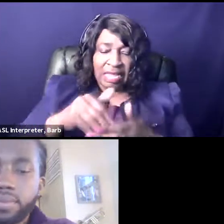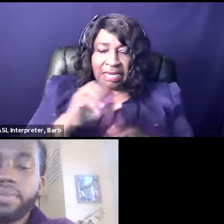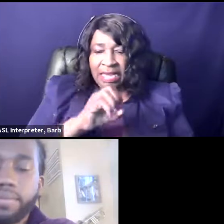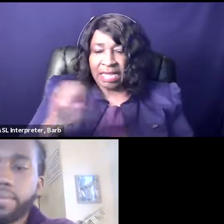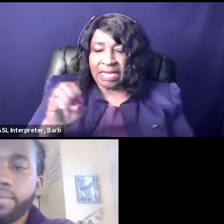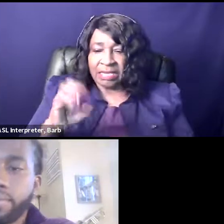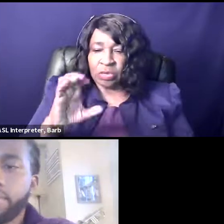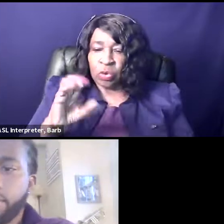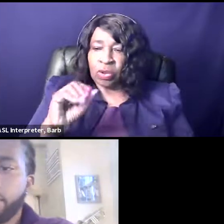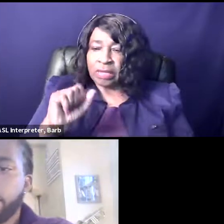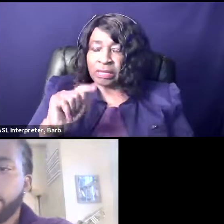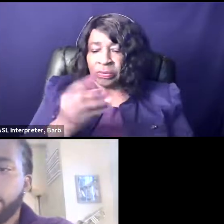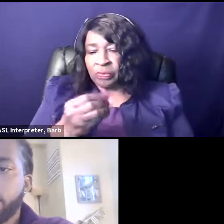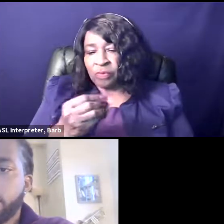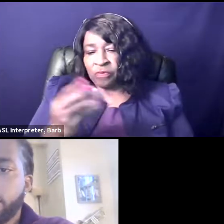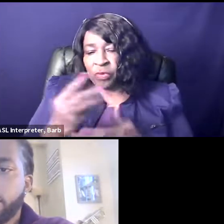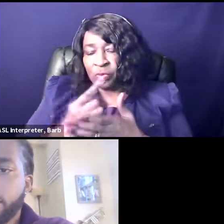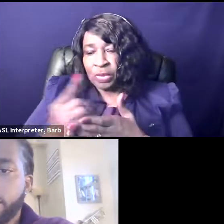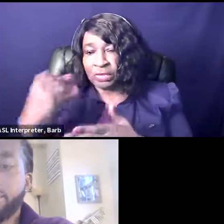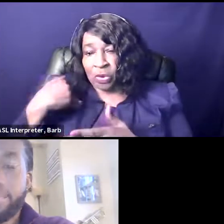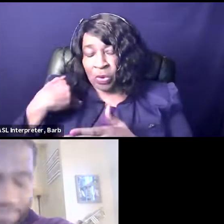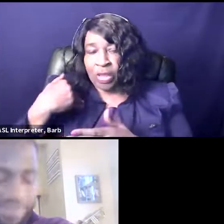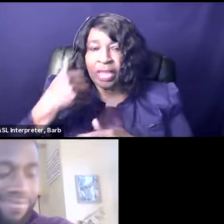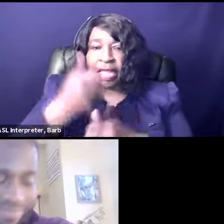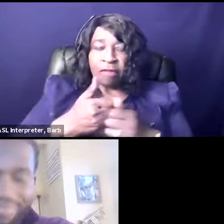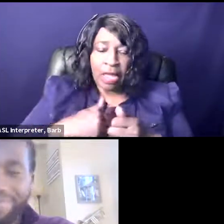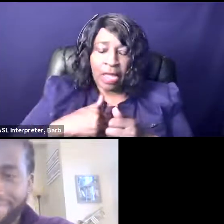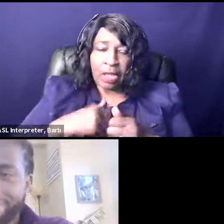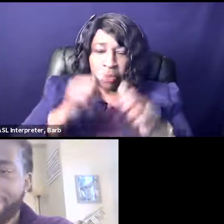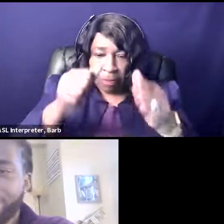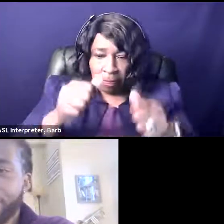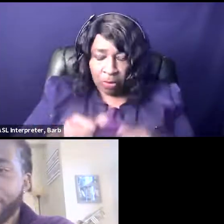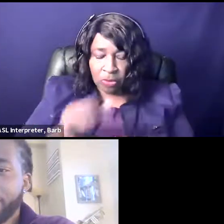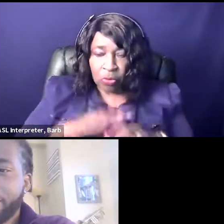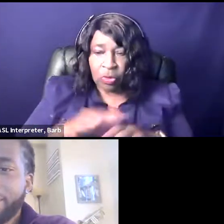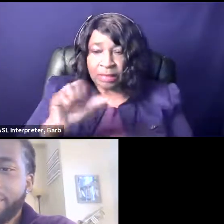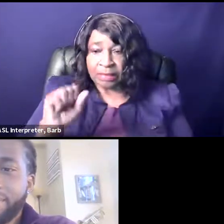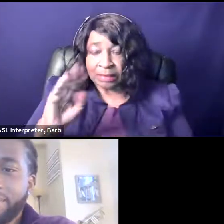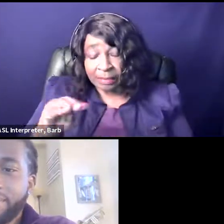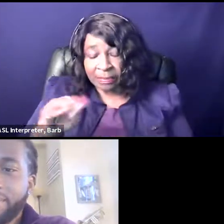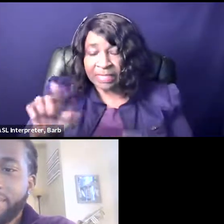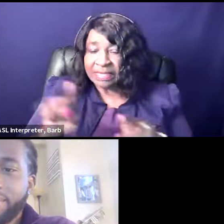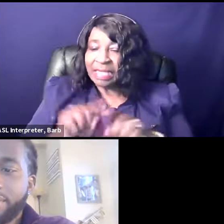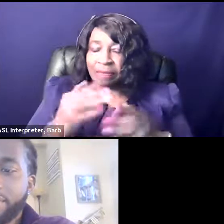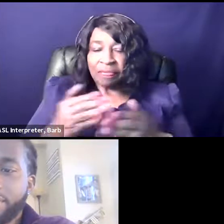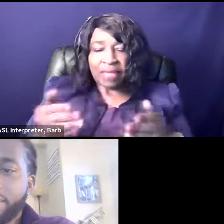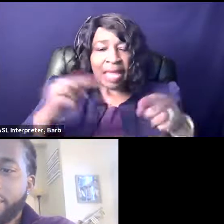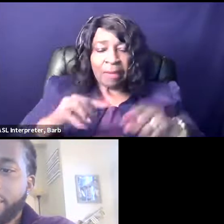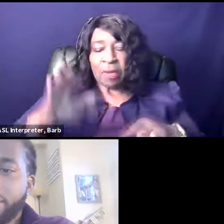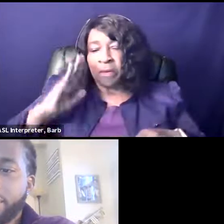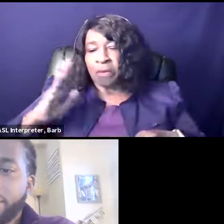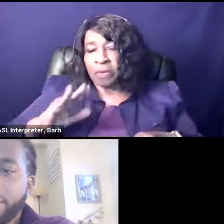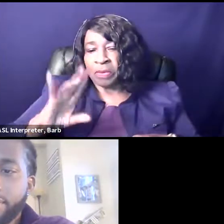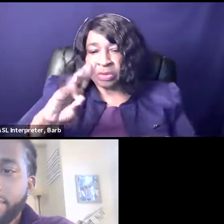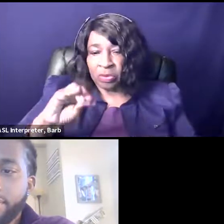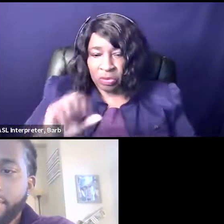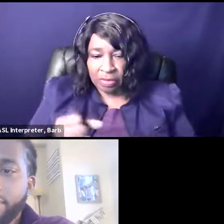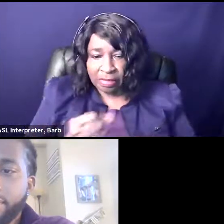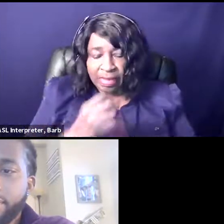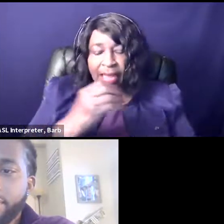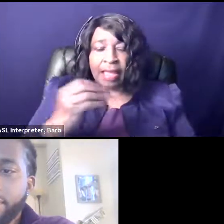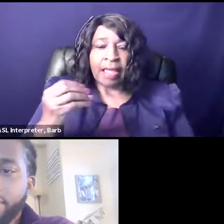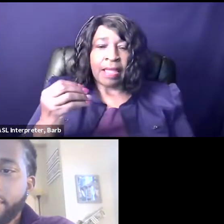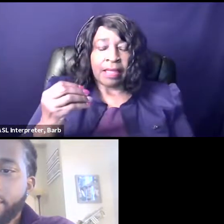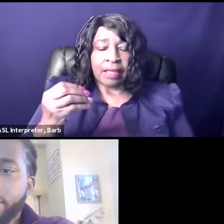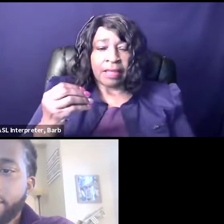ago, everybody was posting on social media about really high gas prices. And so that same thing happened in the 70s. And